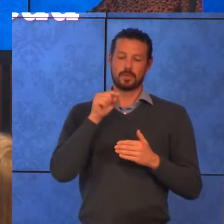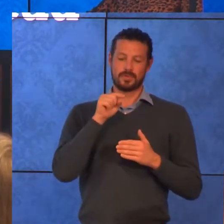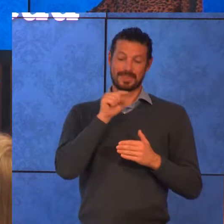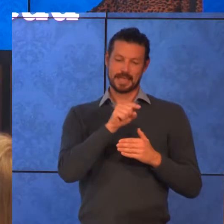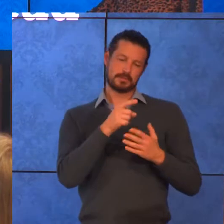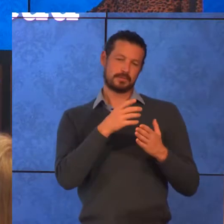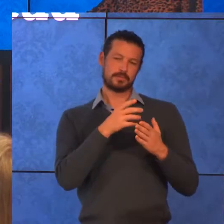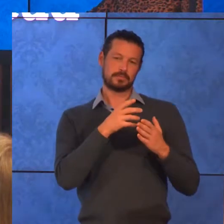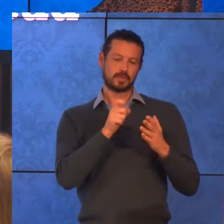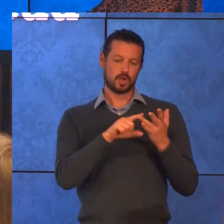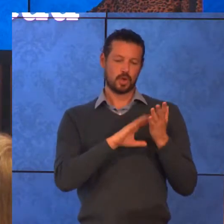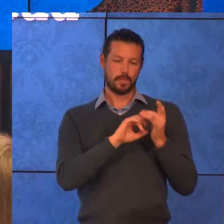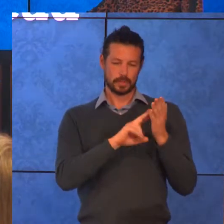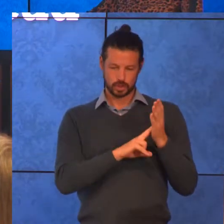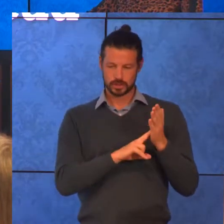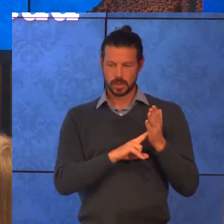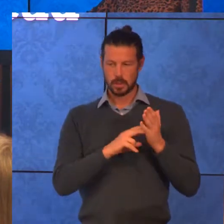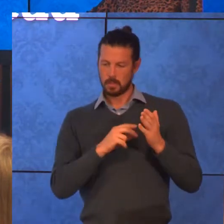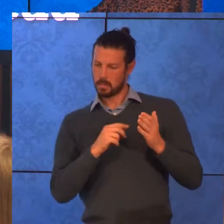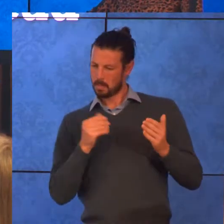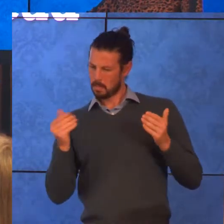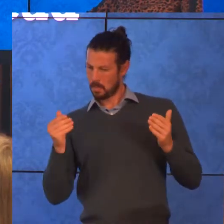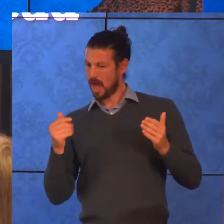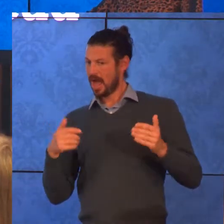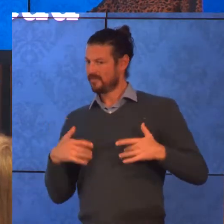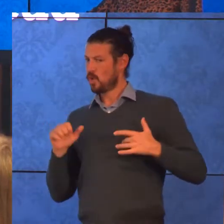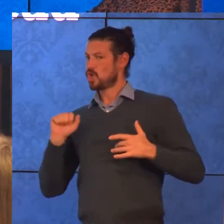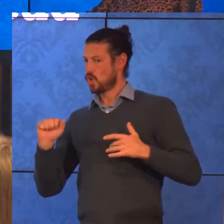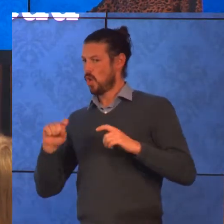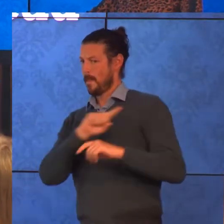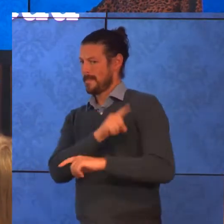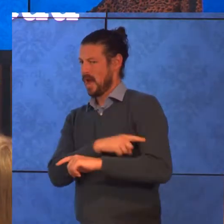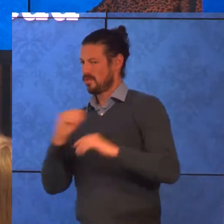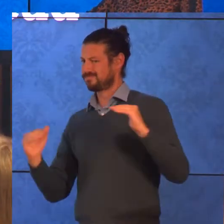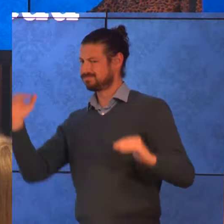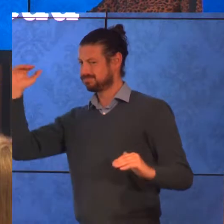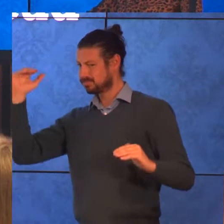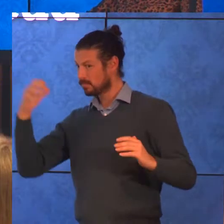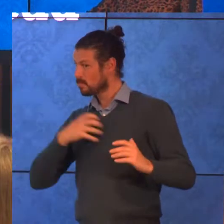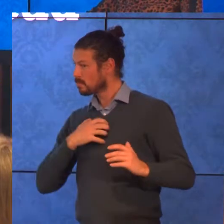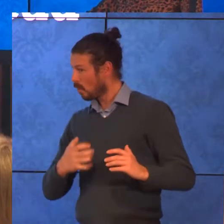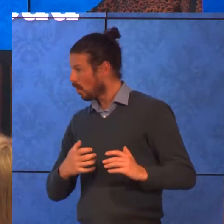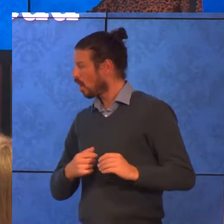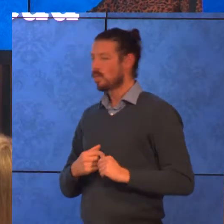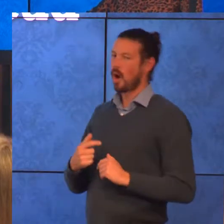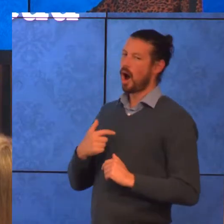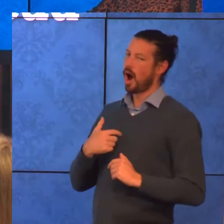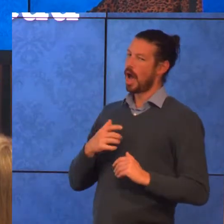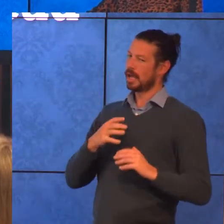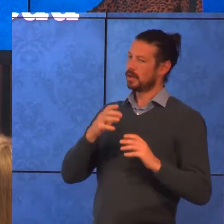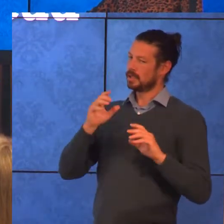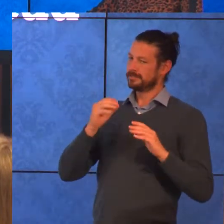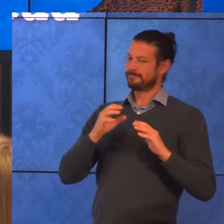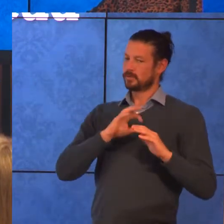commission, it strikes me that your powers are far greater. In your own words, is that... I'm not an expert on the aged